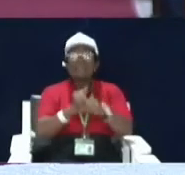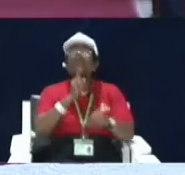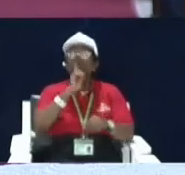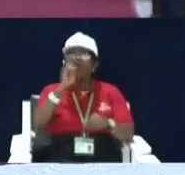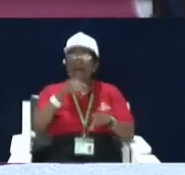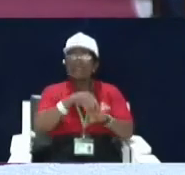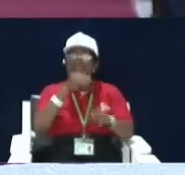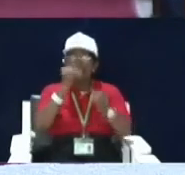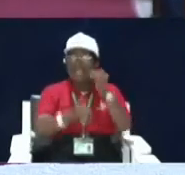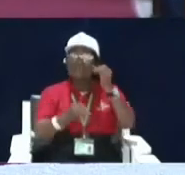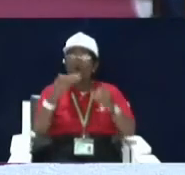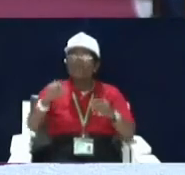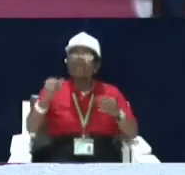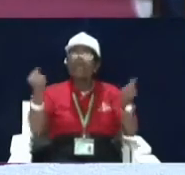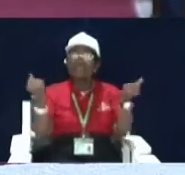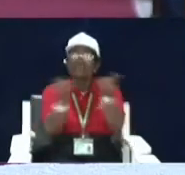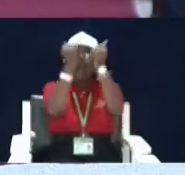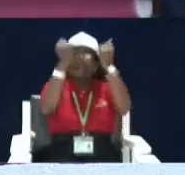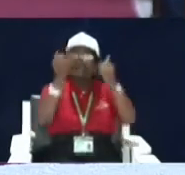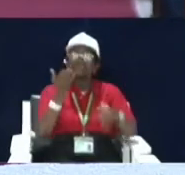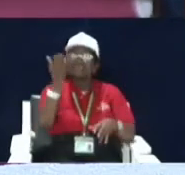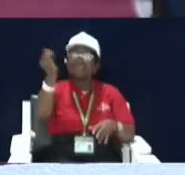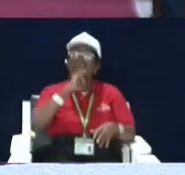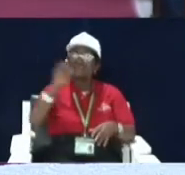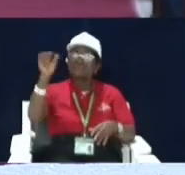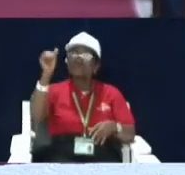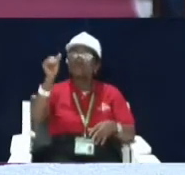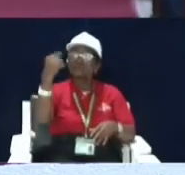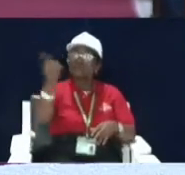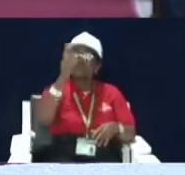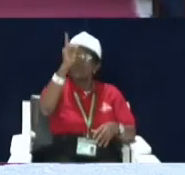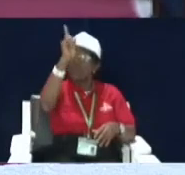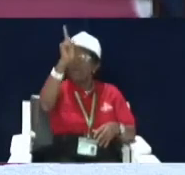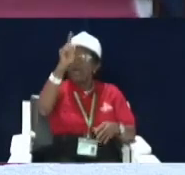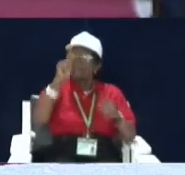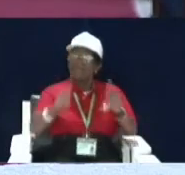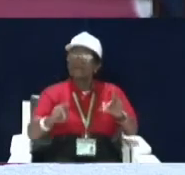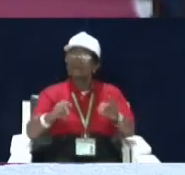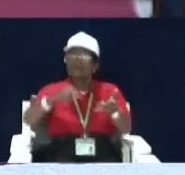one fellow standing, and that fellow will be you.